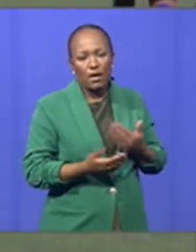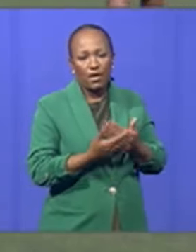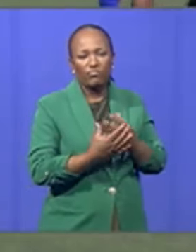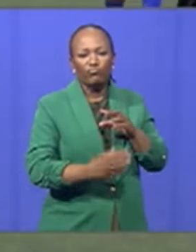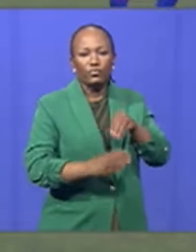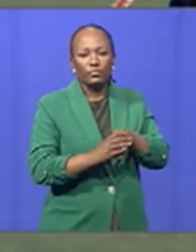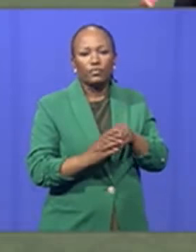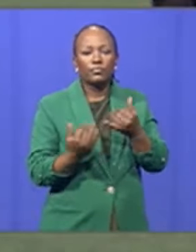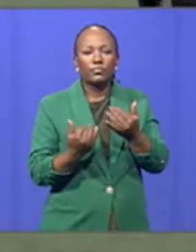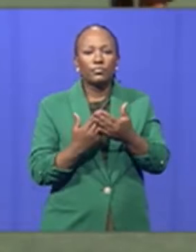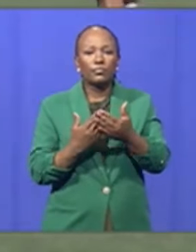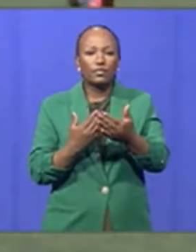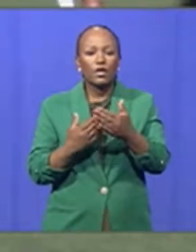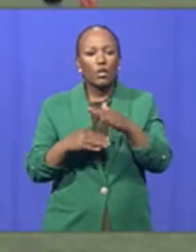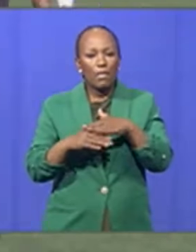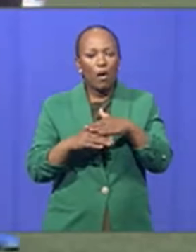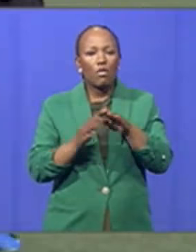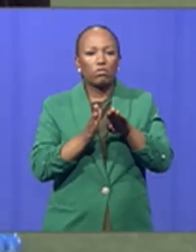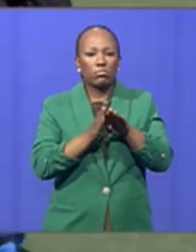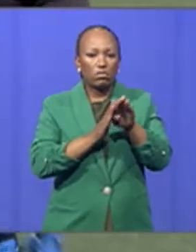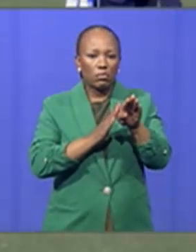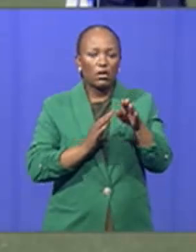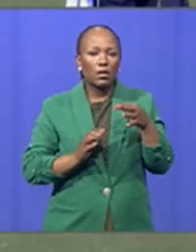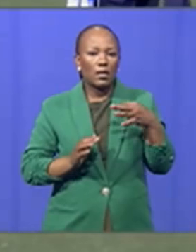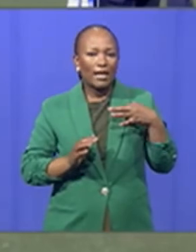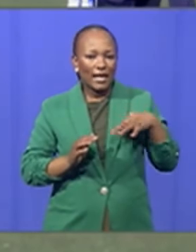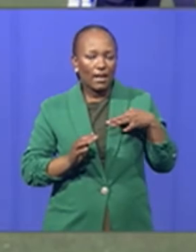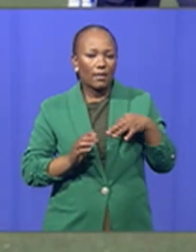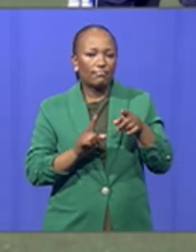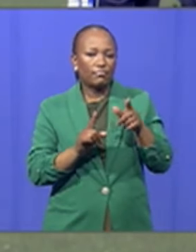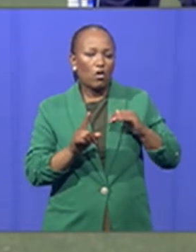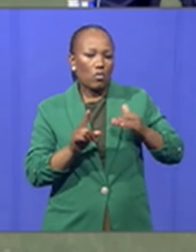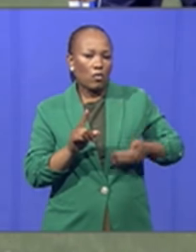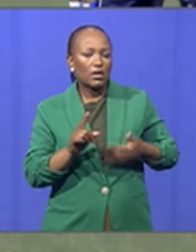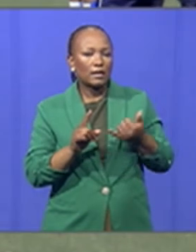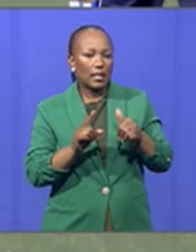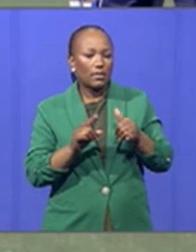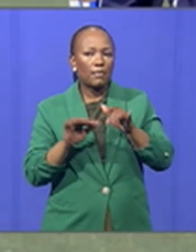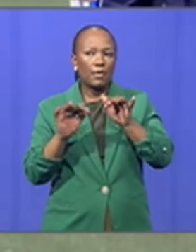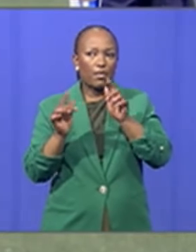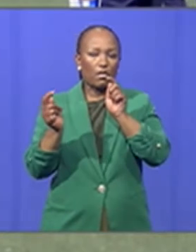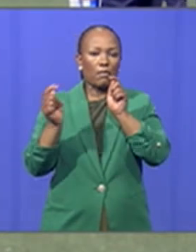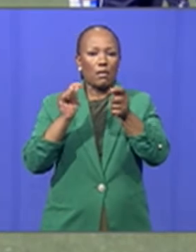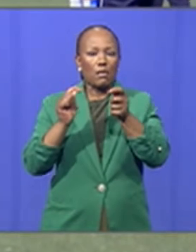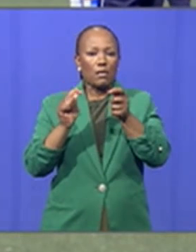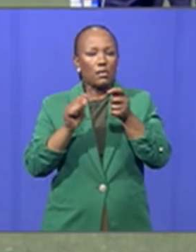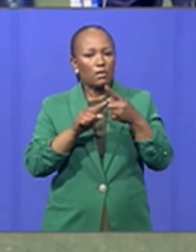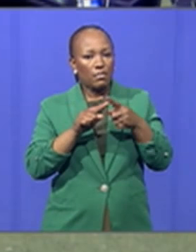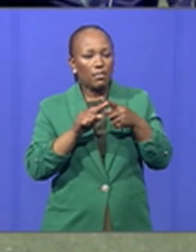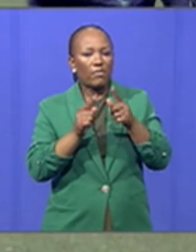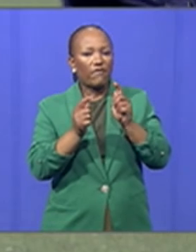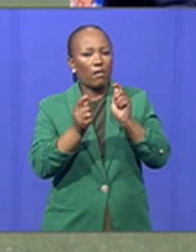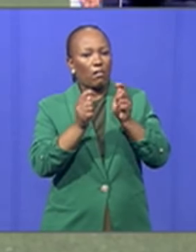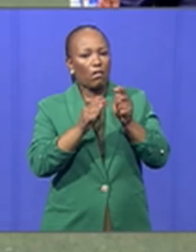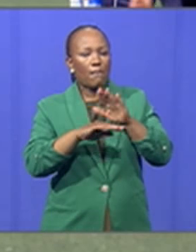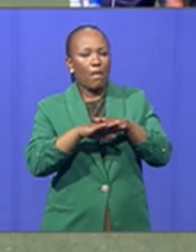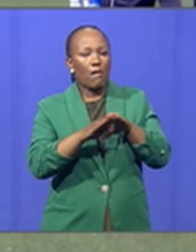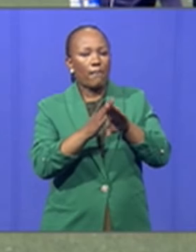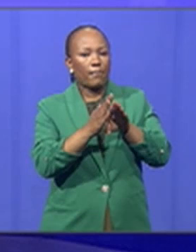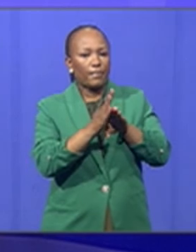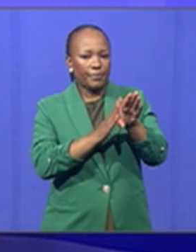basadi di tšwela go pele go lemogwa basadi ba sa katana le go fetoša dikgopolo tša batho ka ga papadi ye le go tlhabolola dipapadi tša bona.